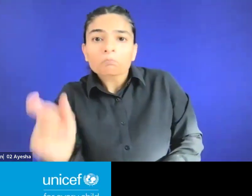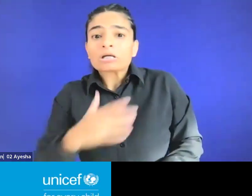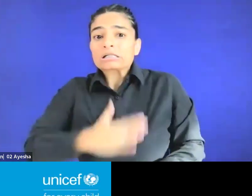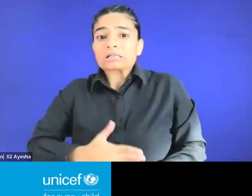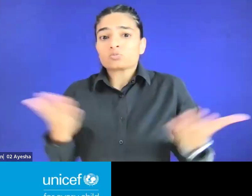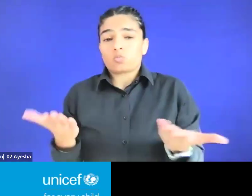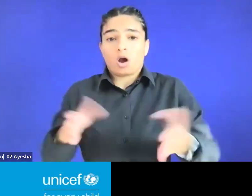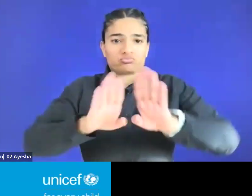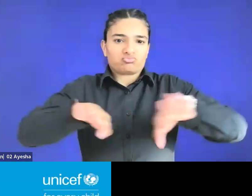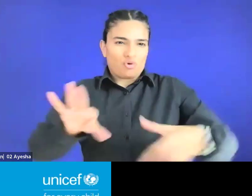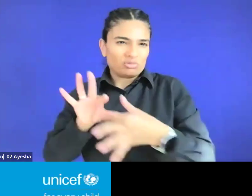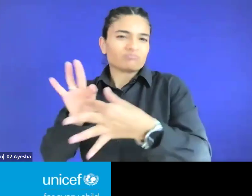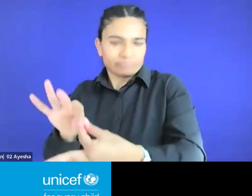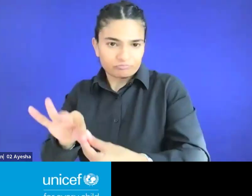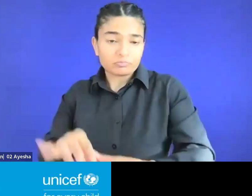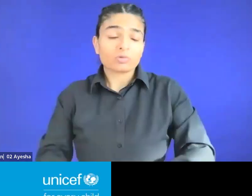Thank you very much.